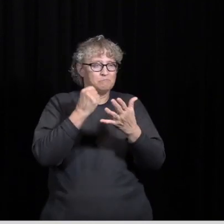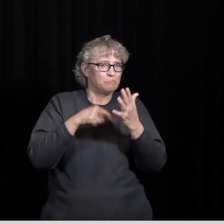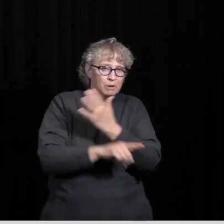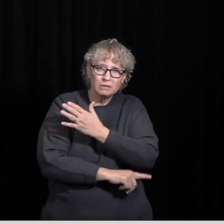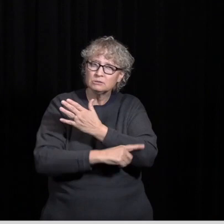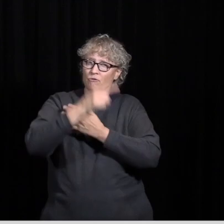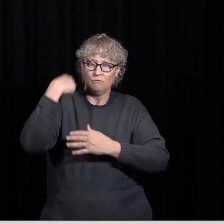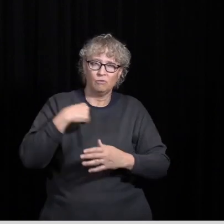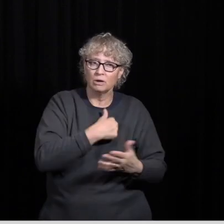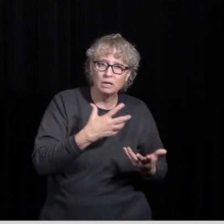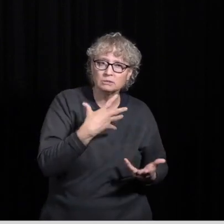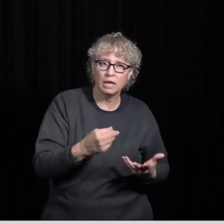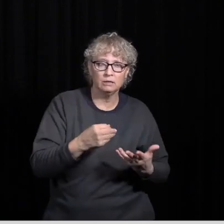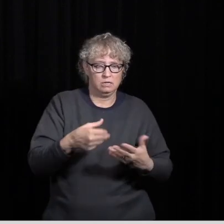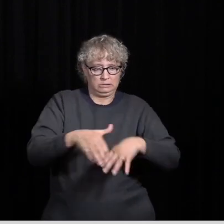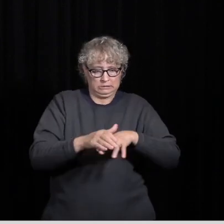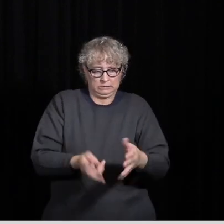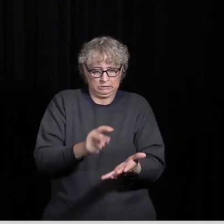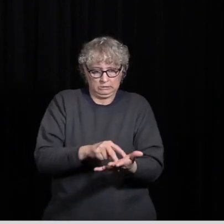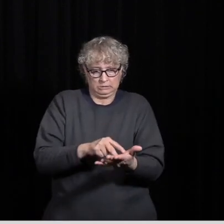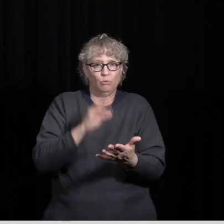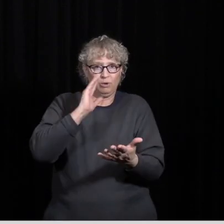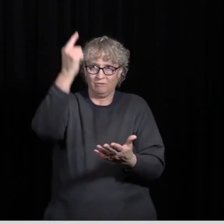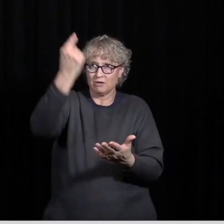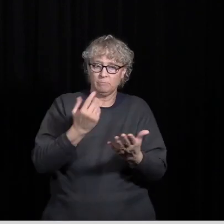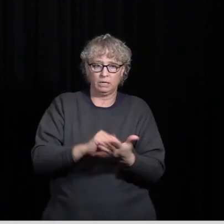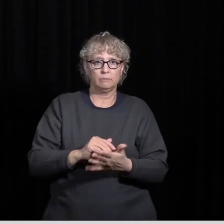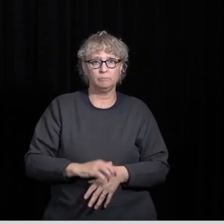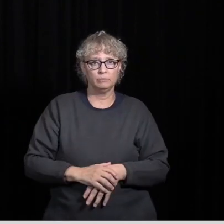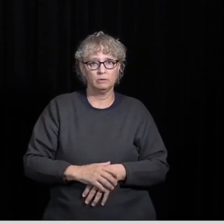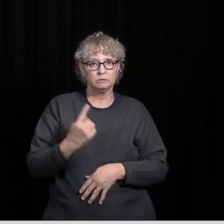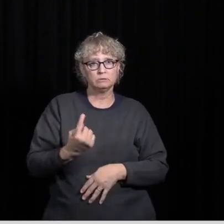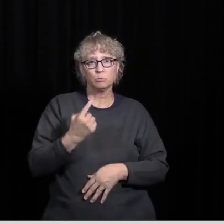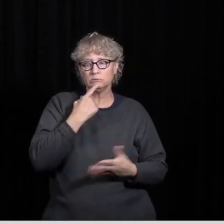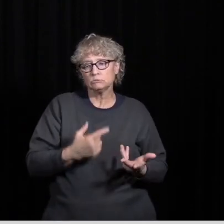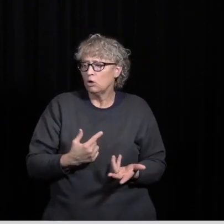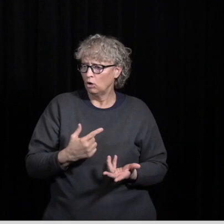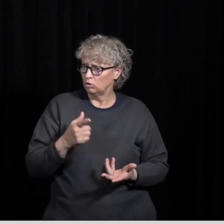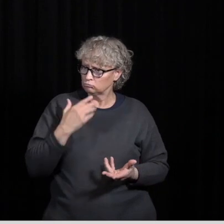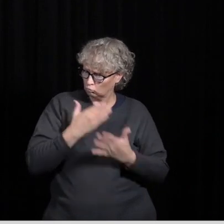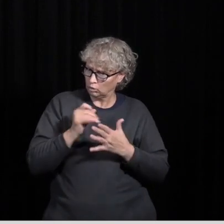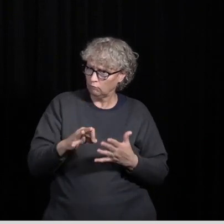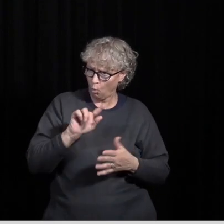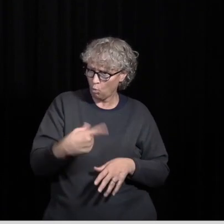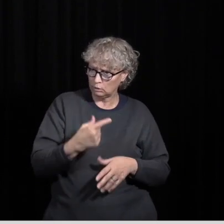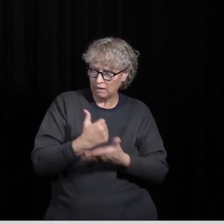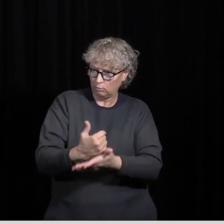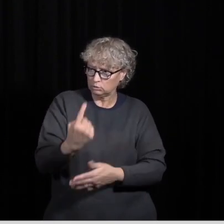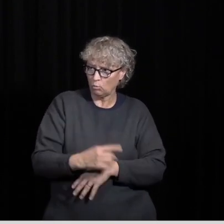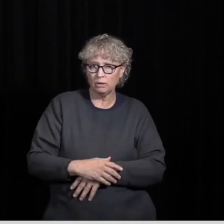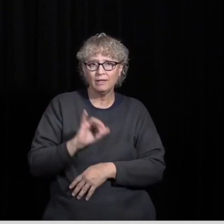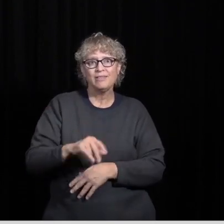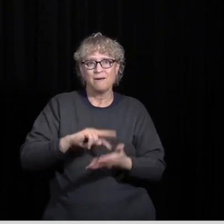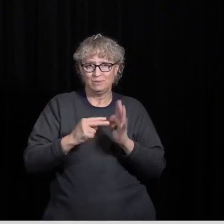both living and dead. When we abandon that to say, oh, you did the good news if you just help somebody, Then we've run away into the mountains. We've